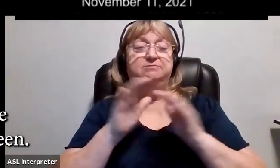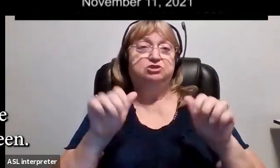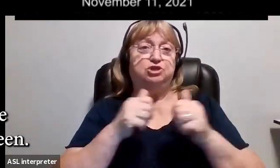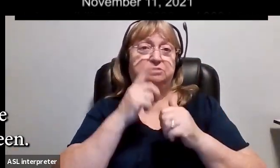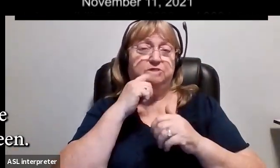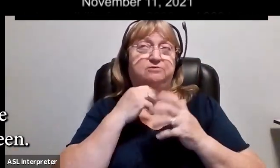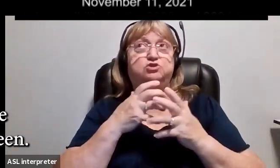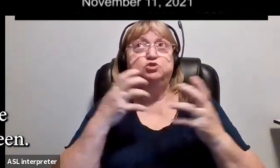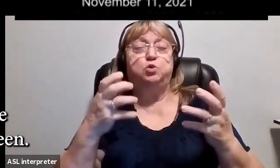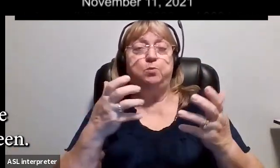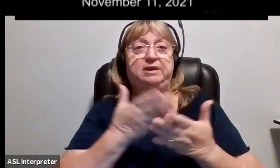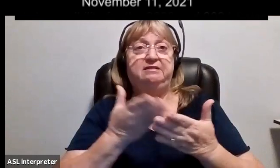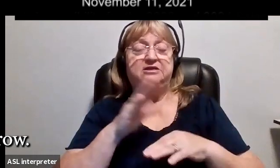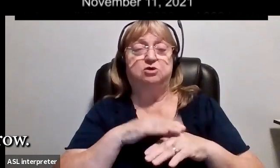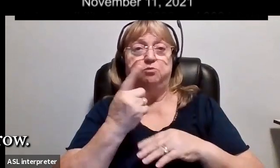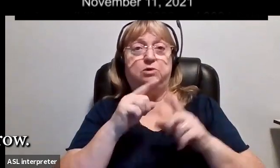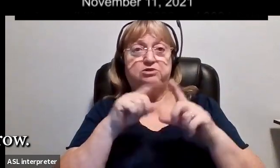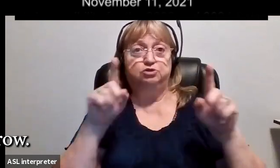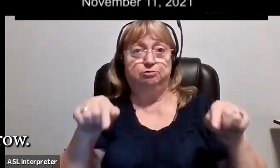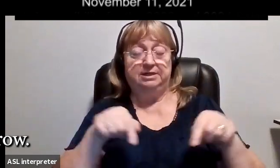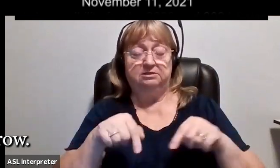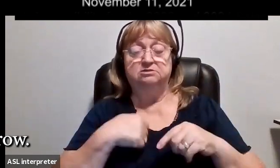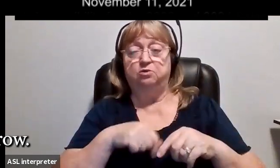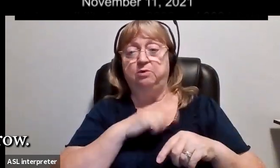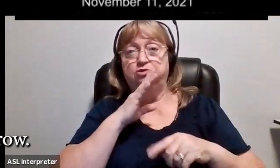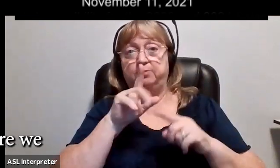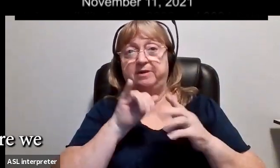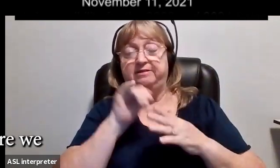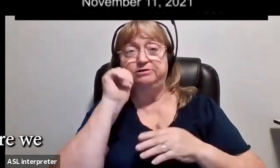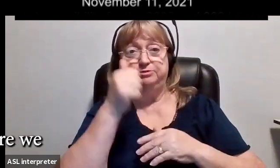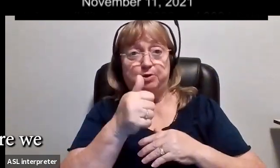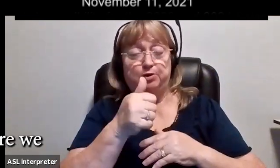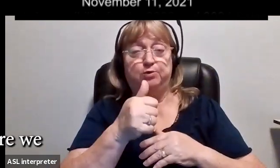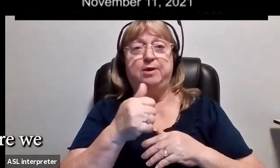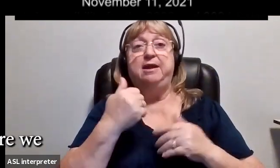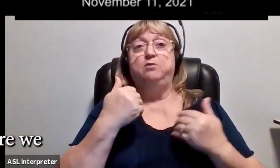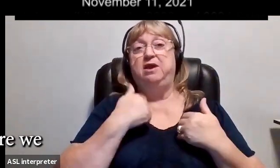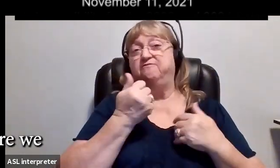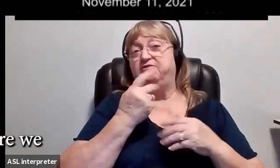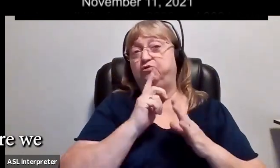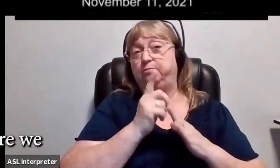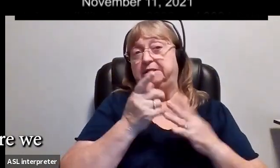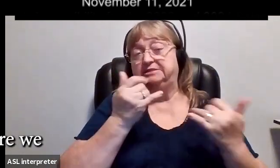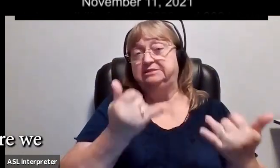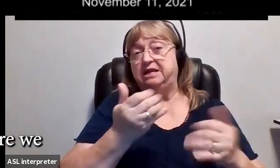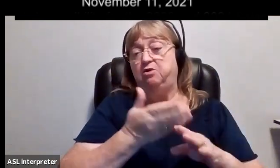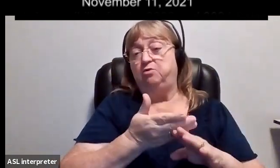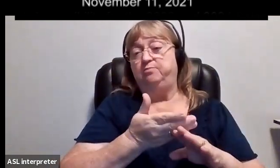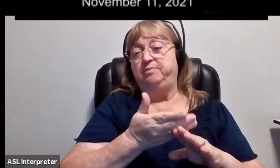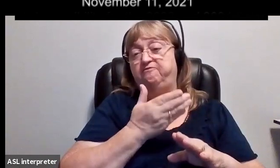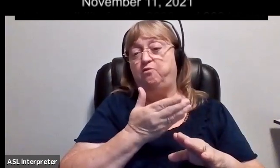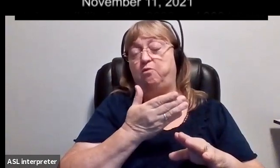many items on one screen. So we'll talk more about that tomorrow. And we have a few minutes now before